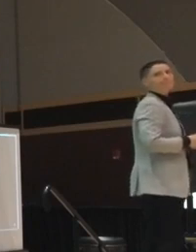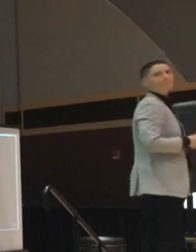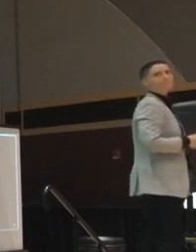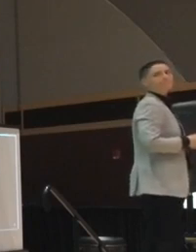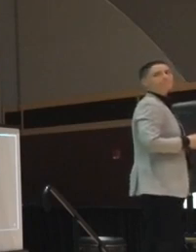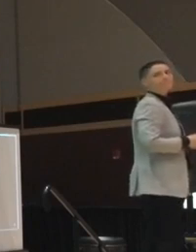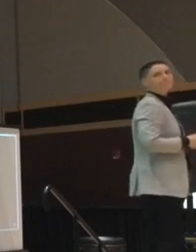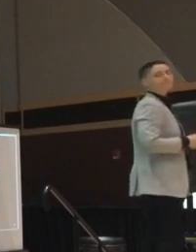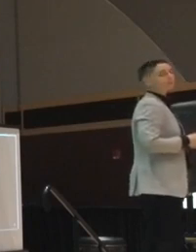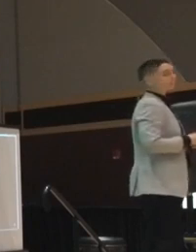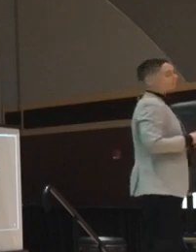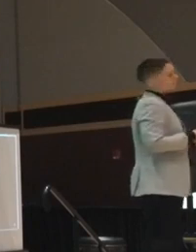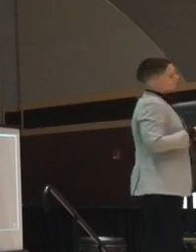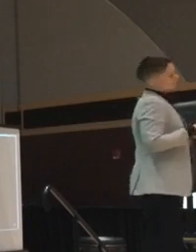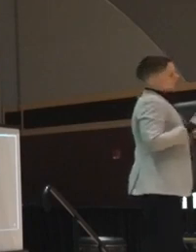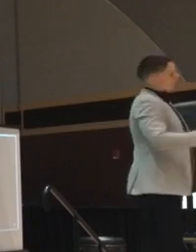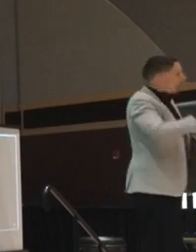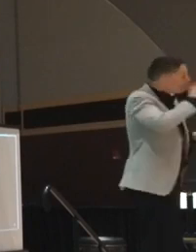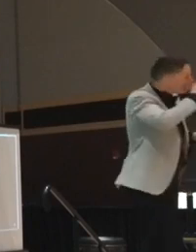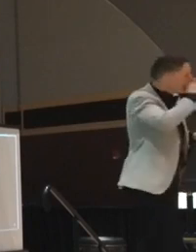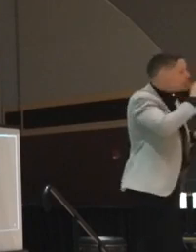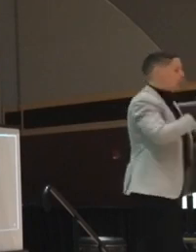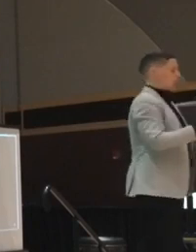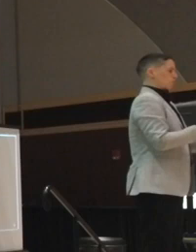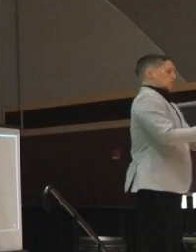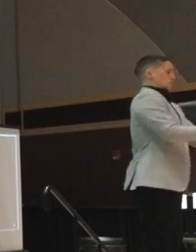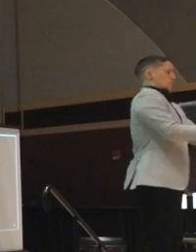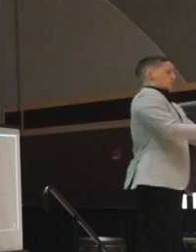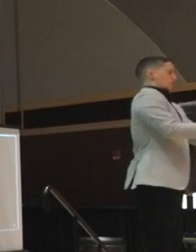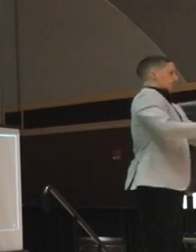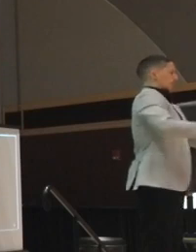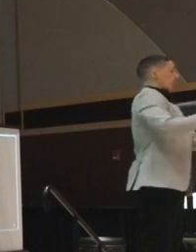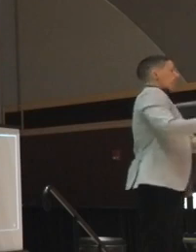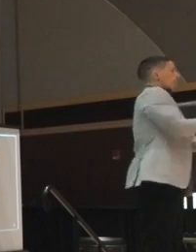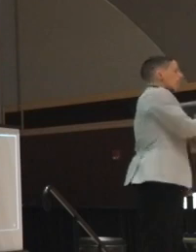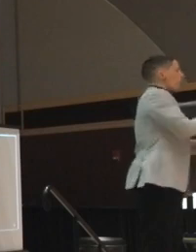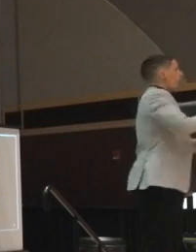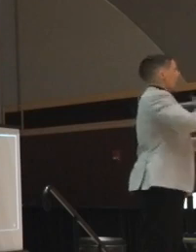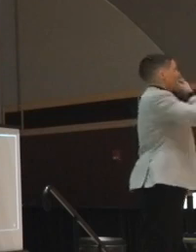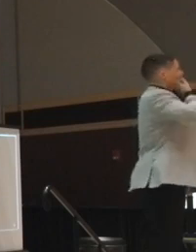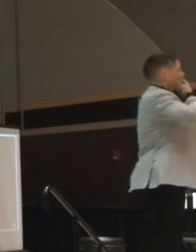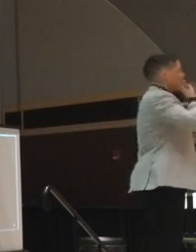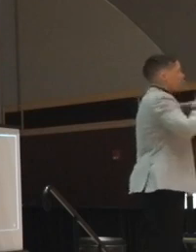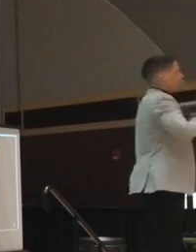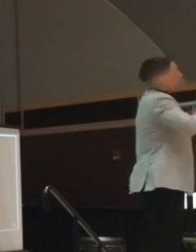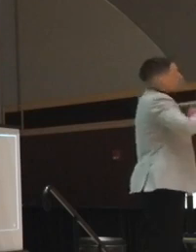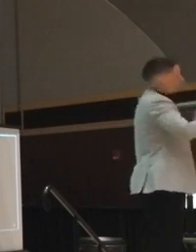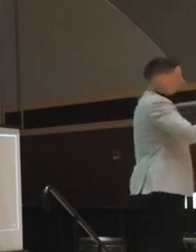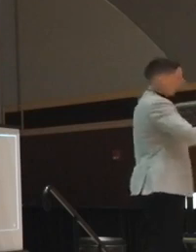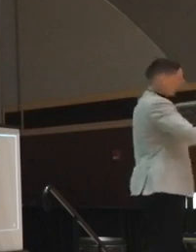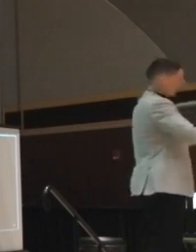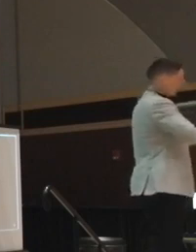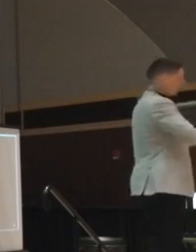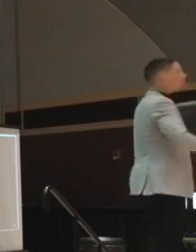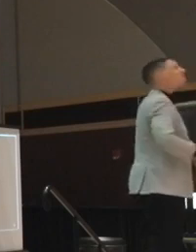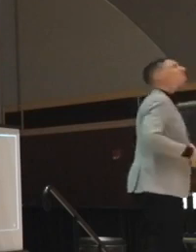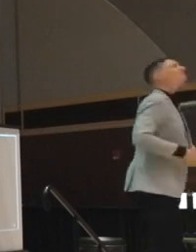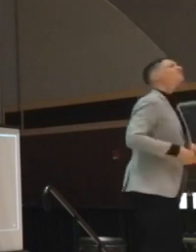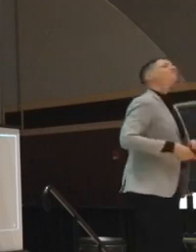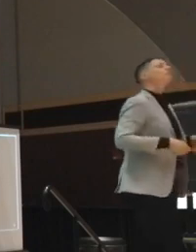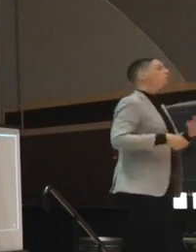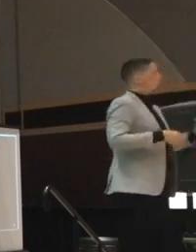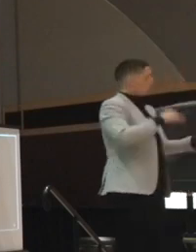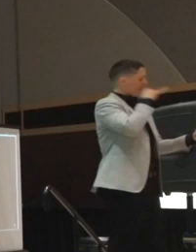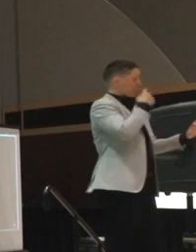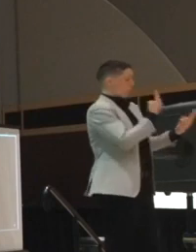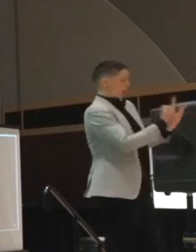kid before the video games get him addicted. What I'm saying, in too many of these kids with a label, one goes to the basement to